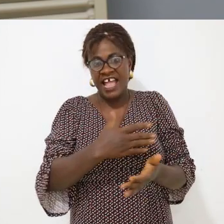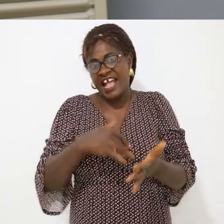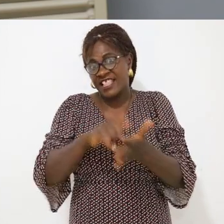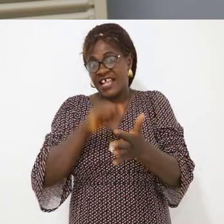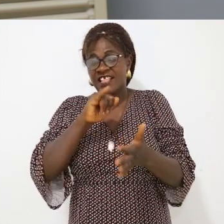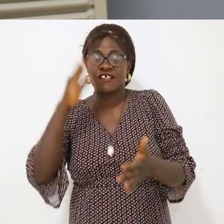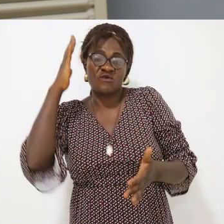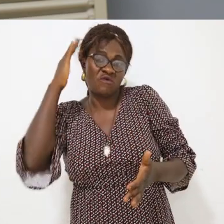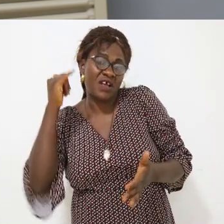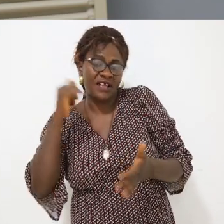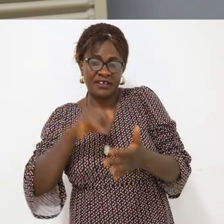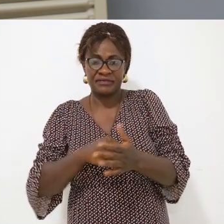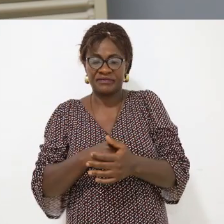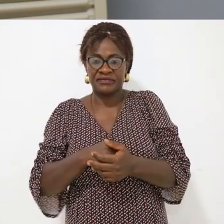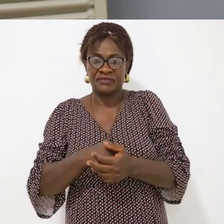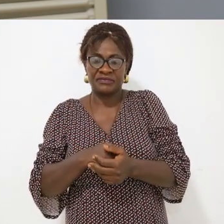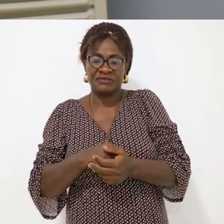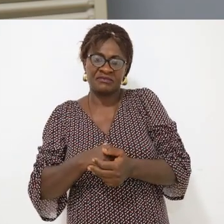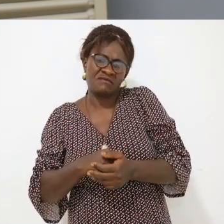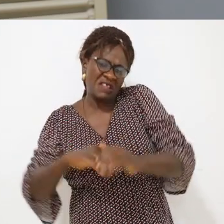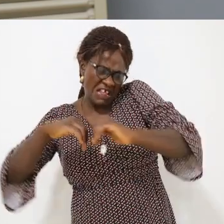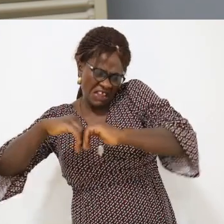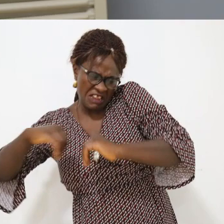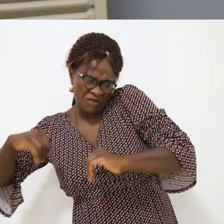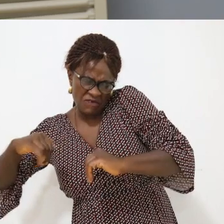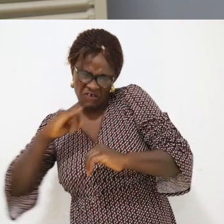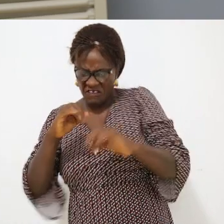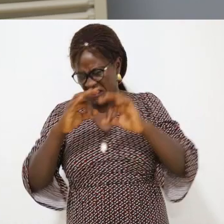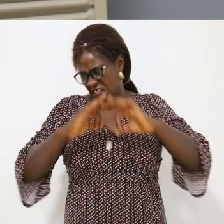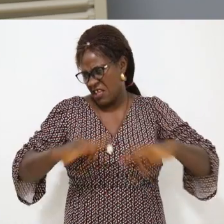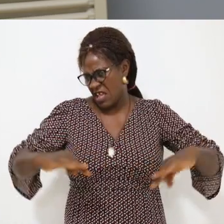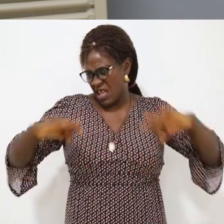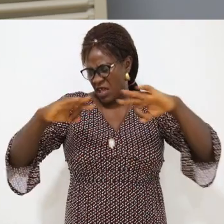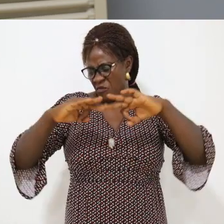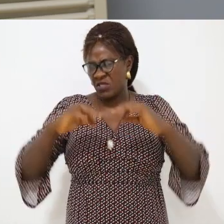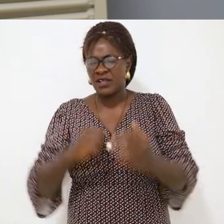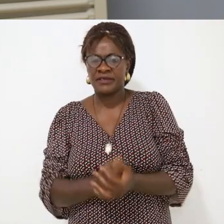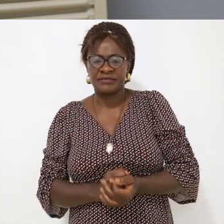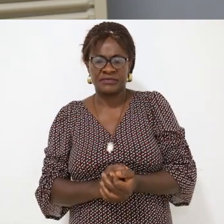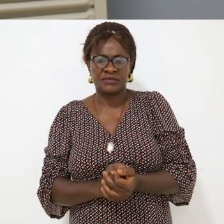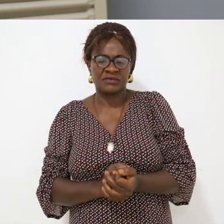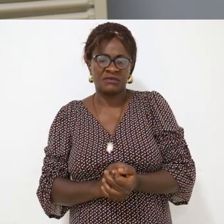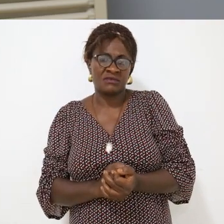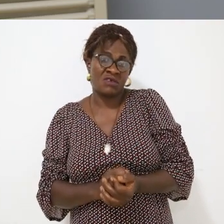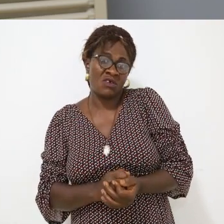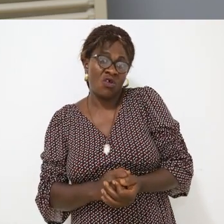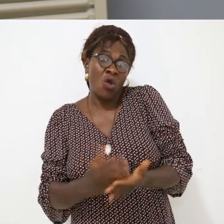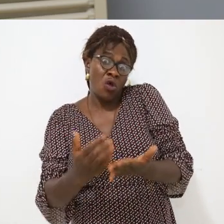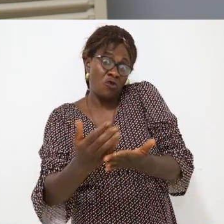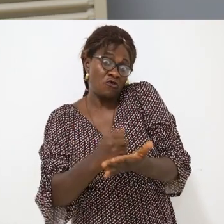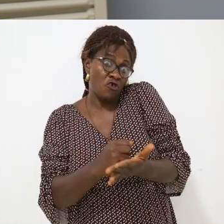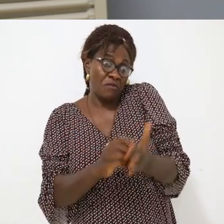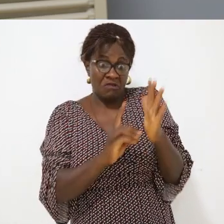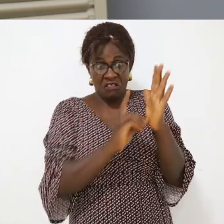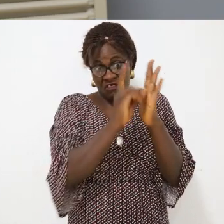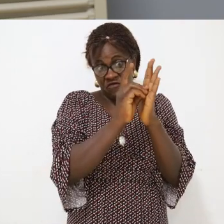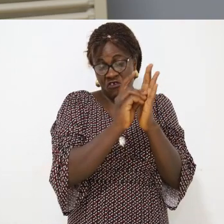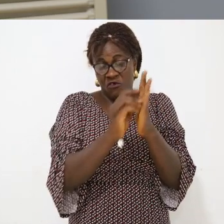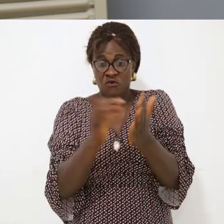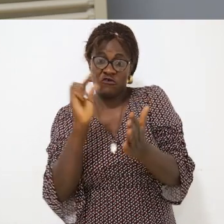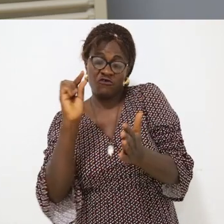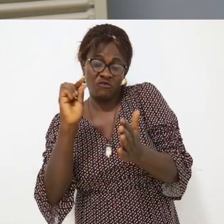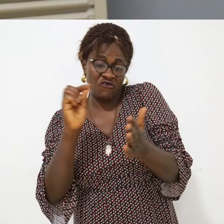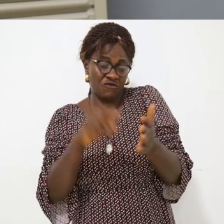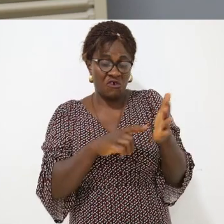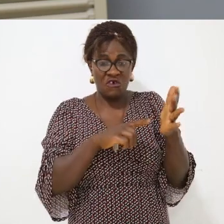so you probably not do anything apart from isolating and watching them. For those who tend to develop worsening of symptoms